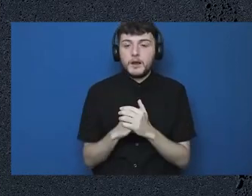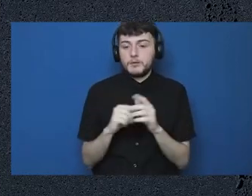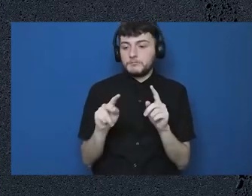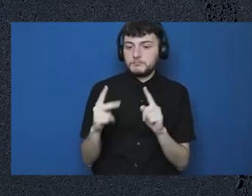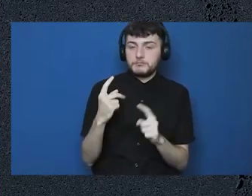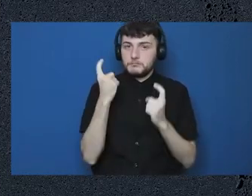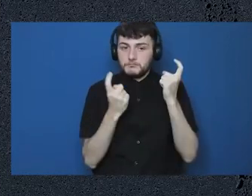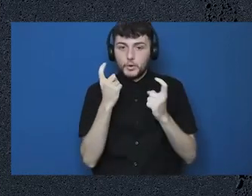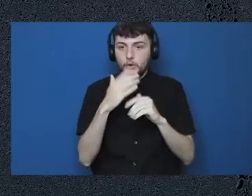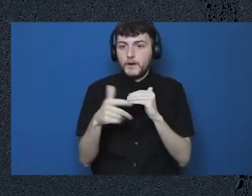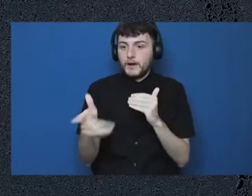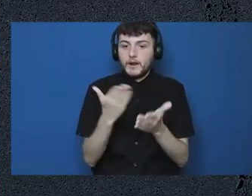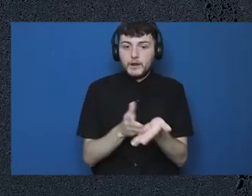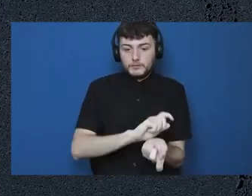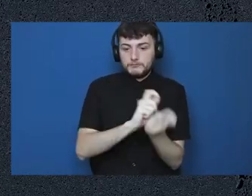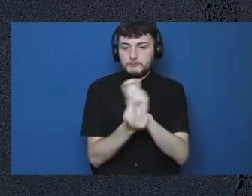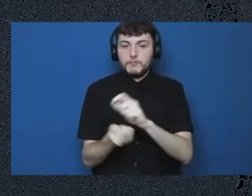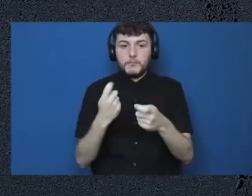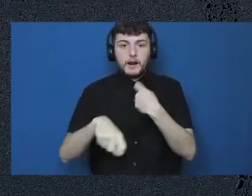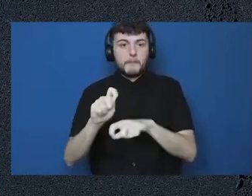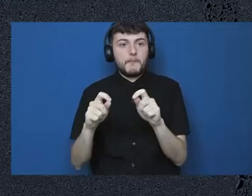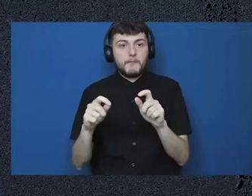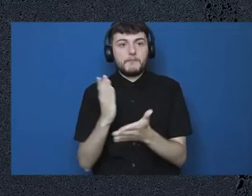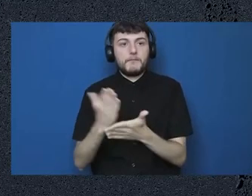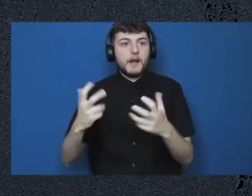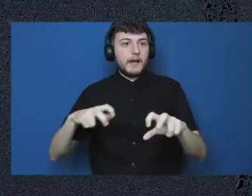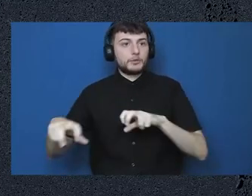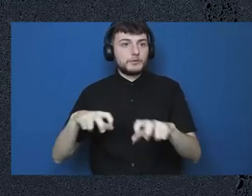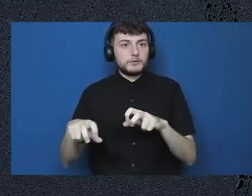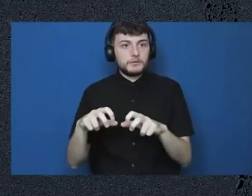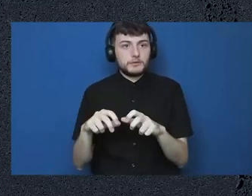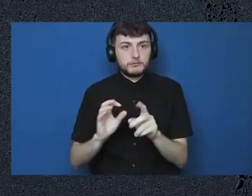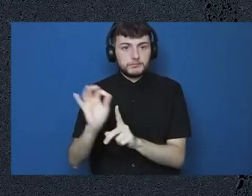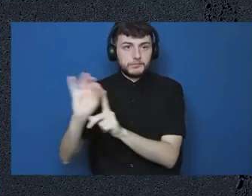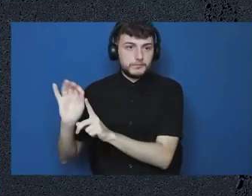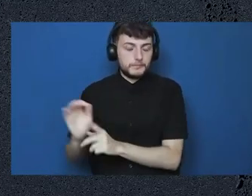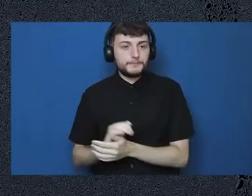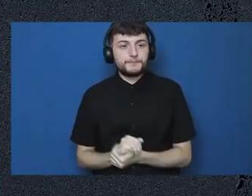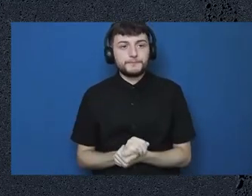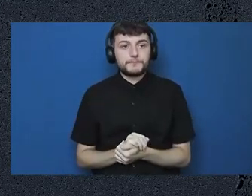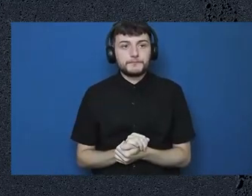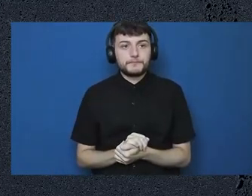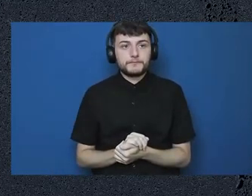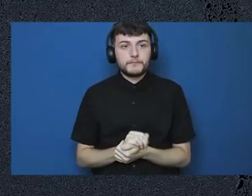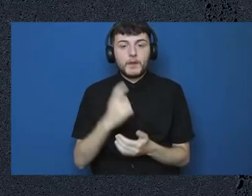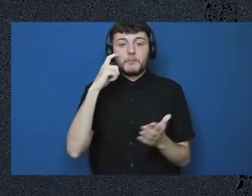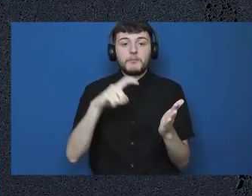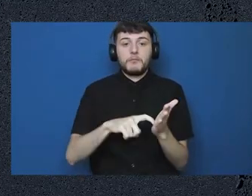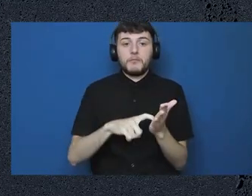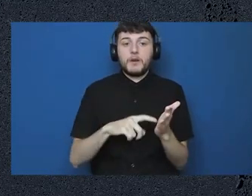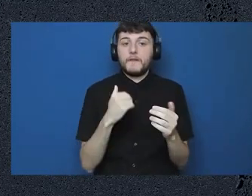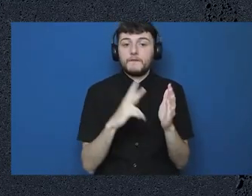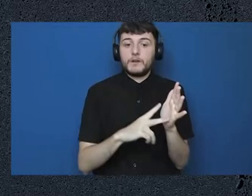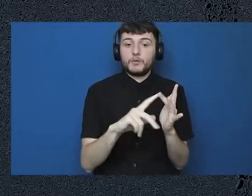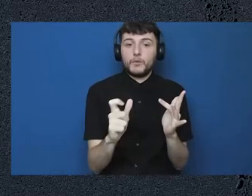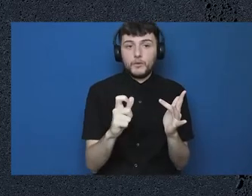action. I'm conscious of the fact that Victoria's public schools are still not as well funded as